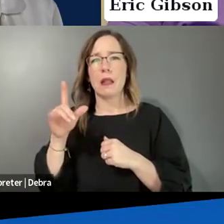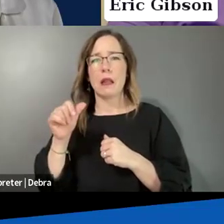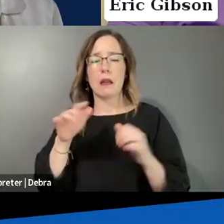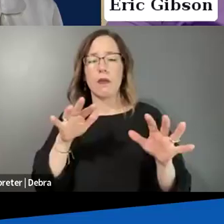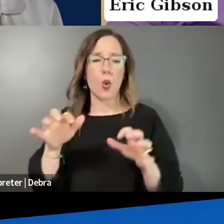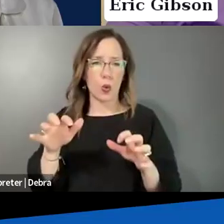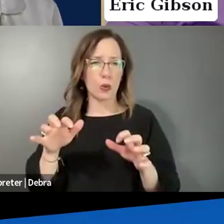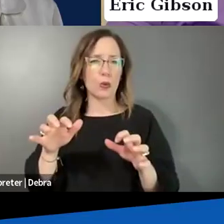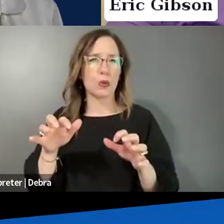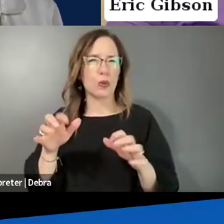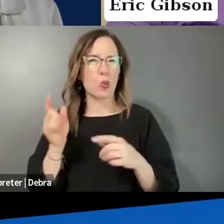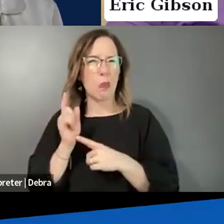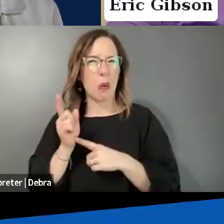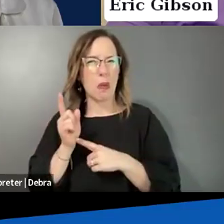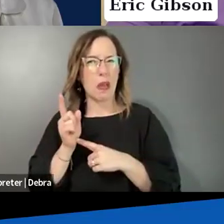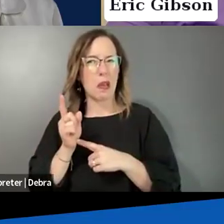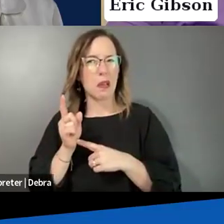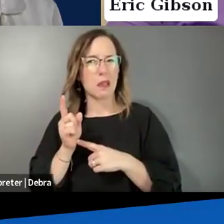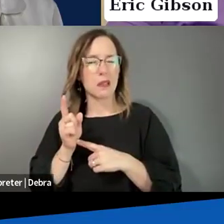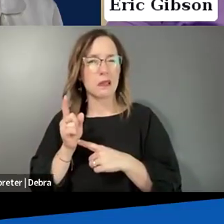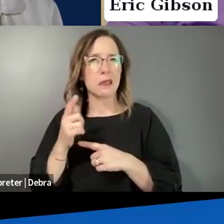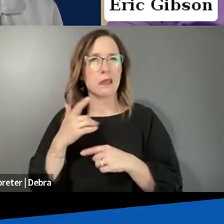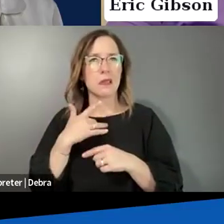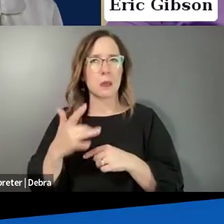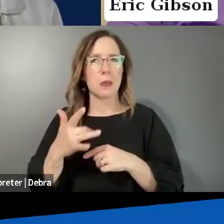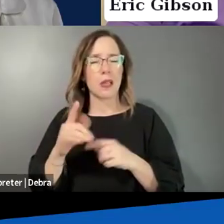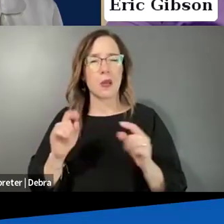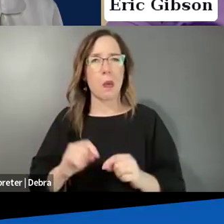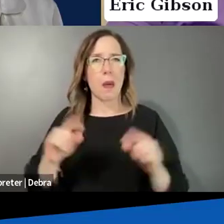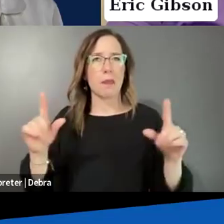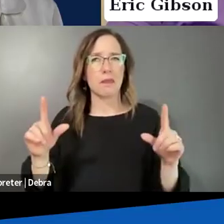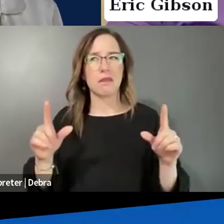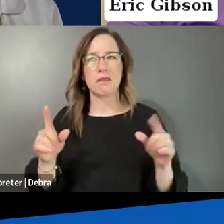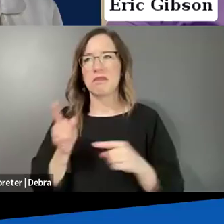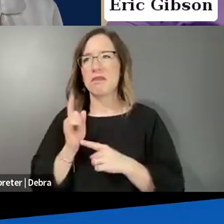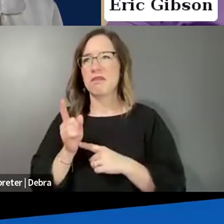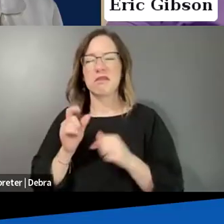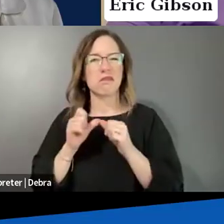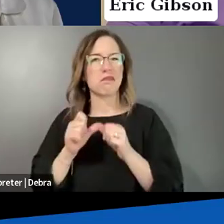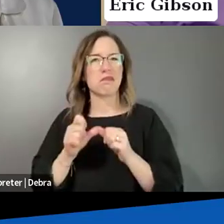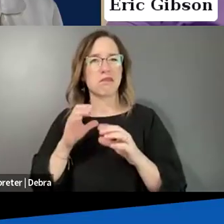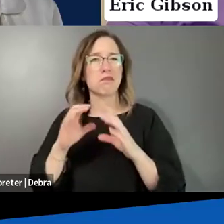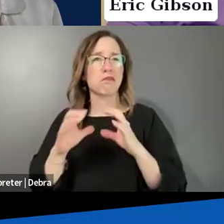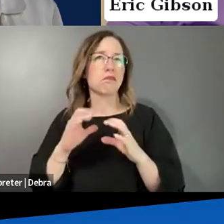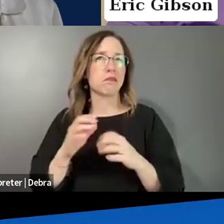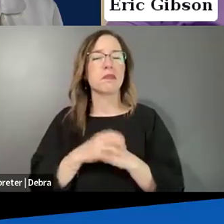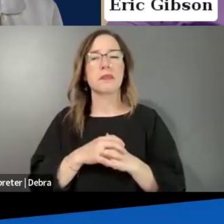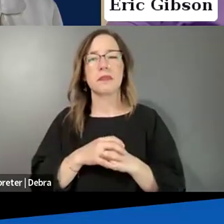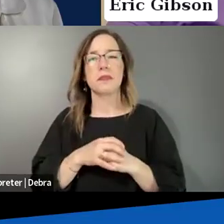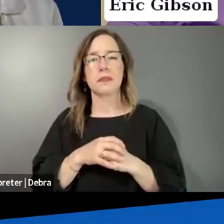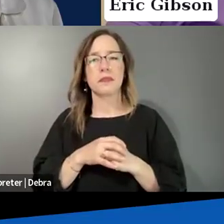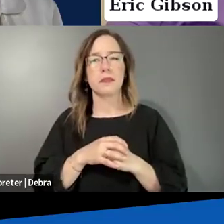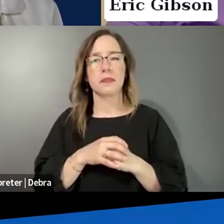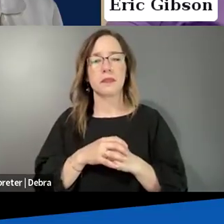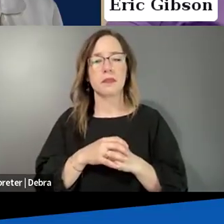have frozen. So we'll just give her a minute and she will usually pop back in. So if y'all just want to continue your conversation on what you were just talking on,